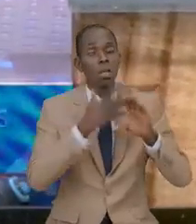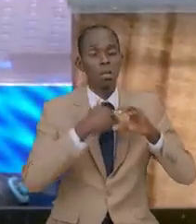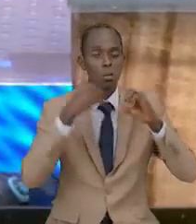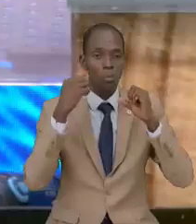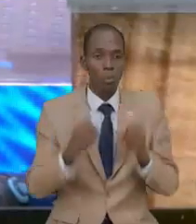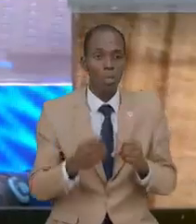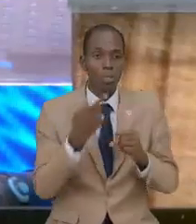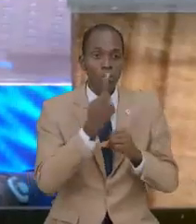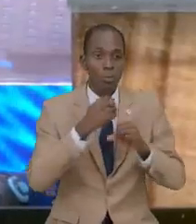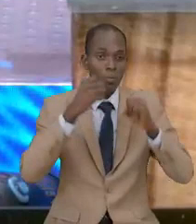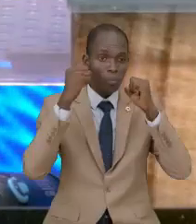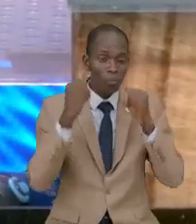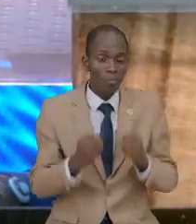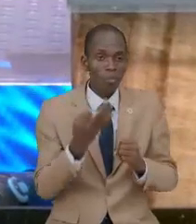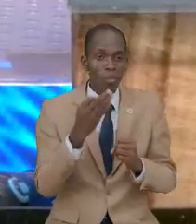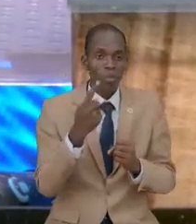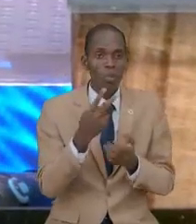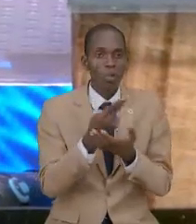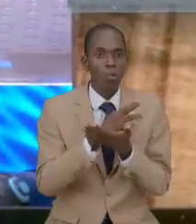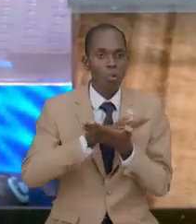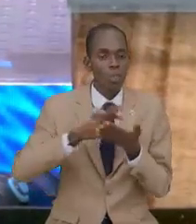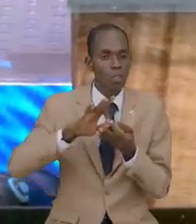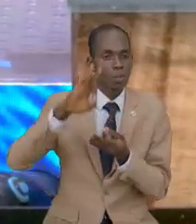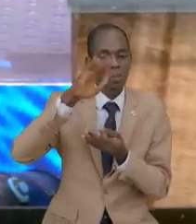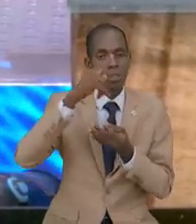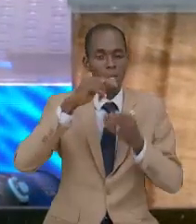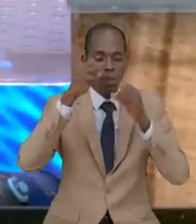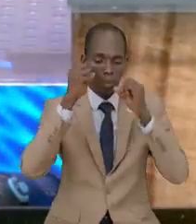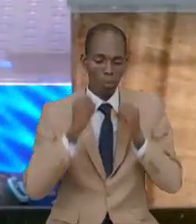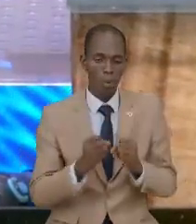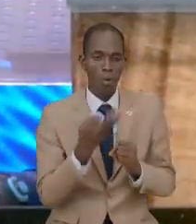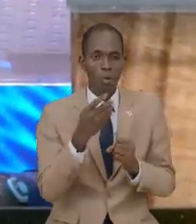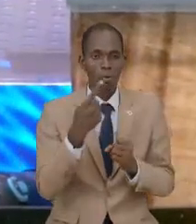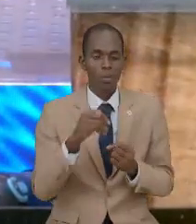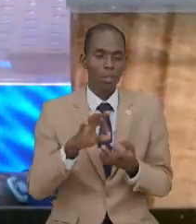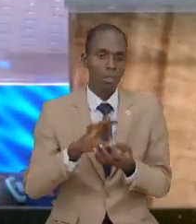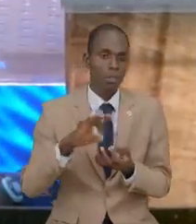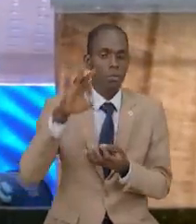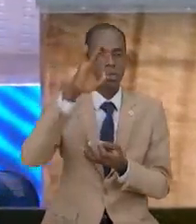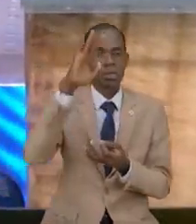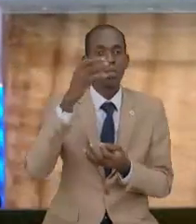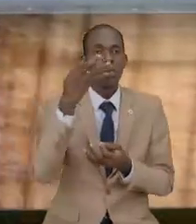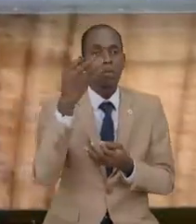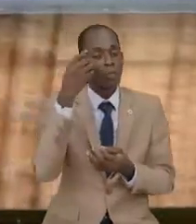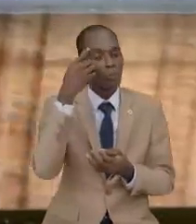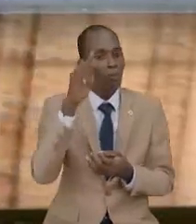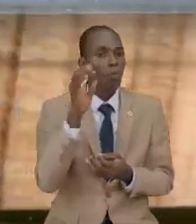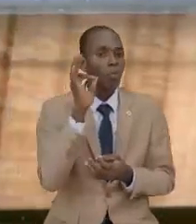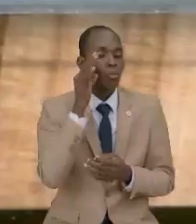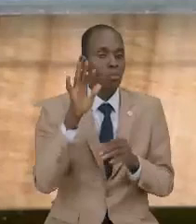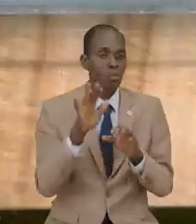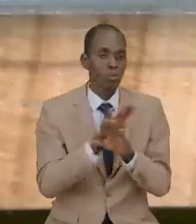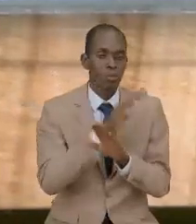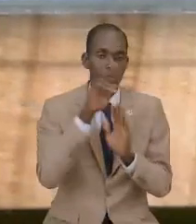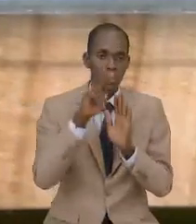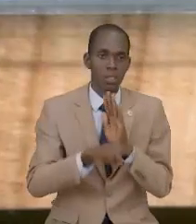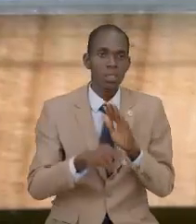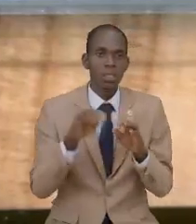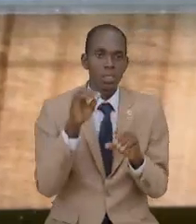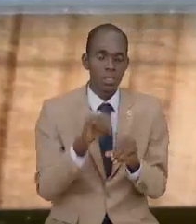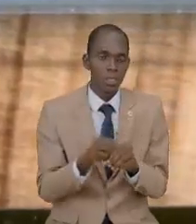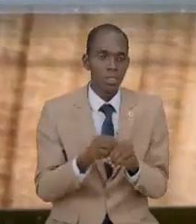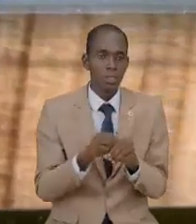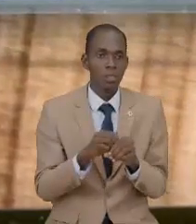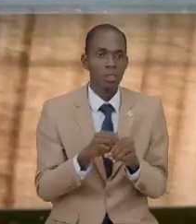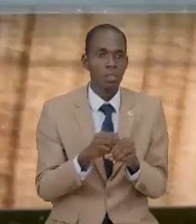the power of the Holy Ghost, the power of the Spirit for fruitfulness in